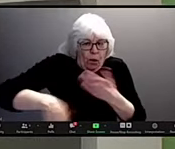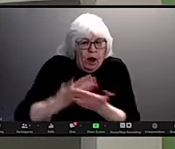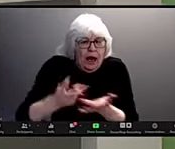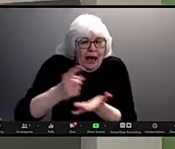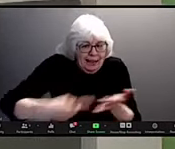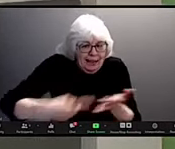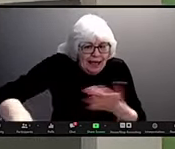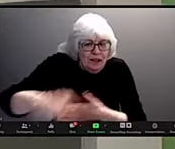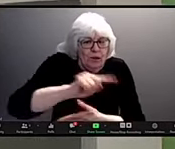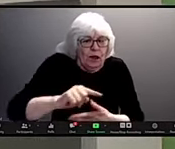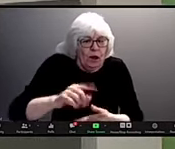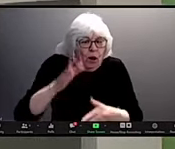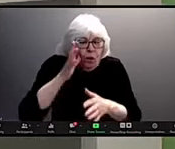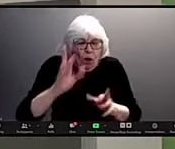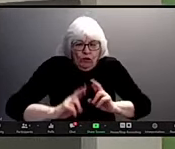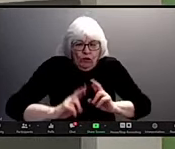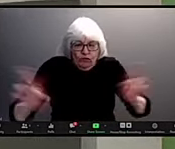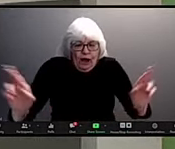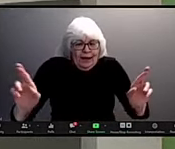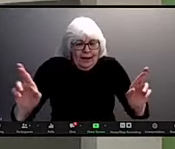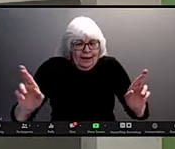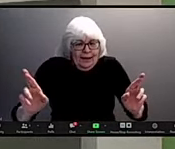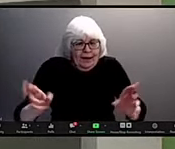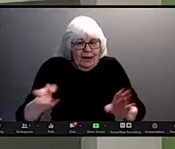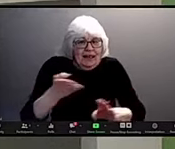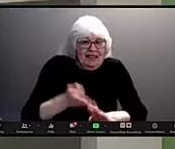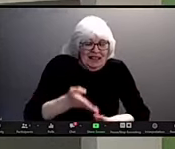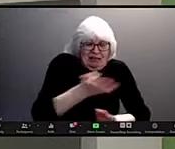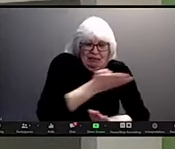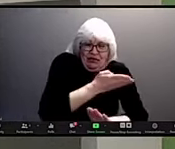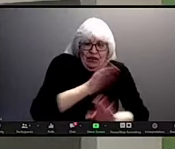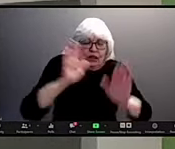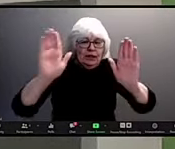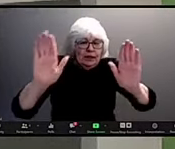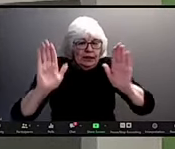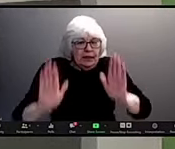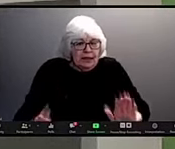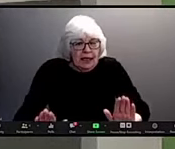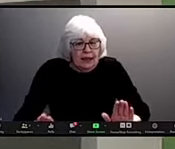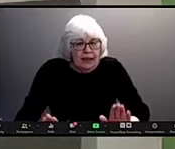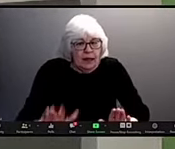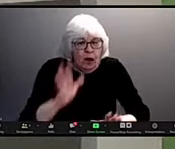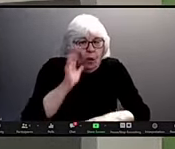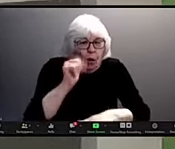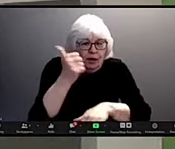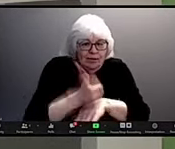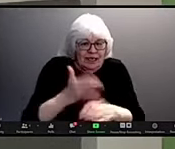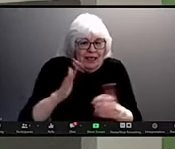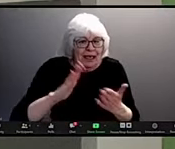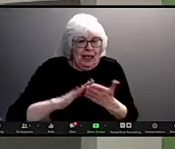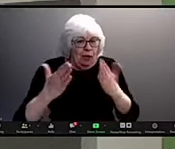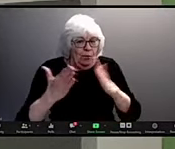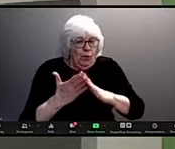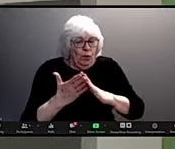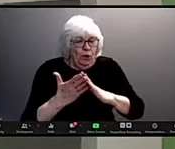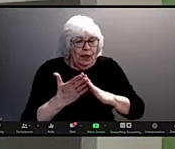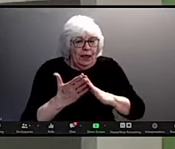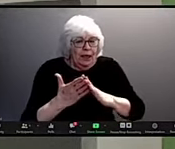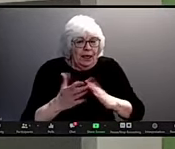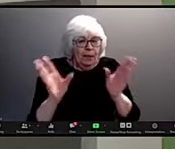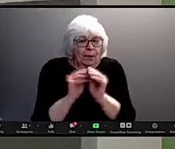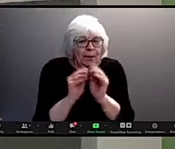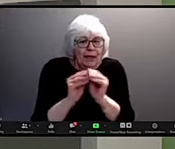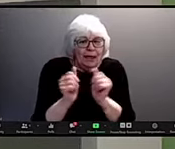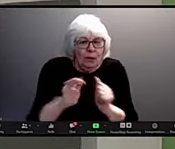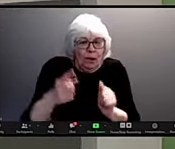Sunday, and therefore we will be establishing a community meeting with those who have been directly impacted with